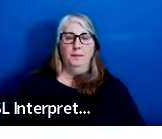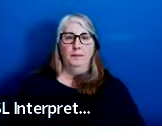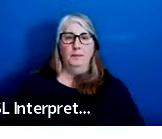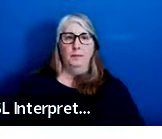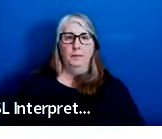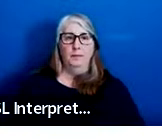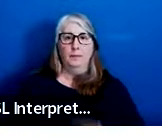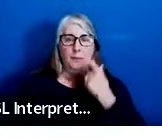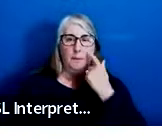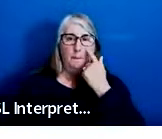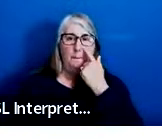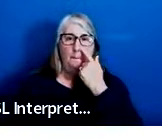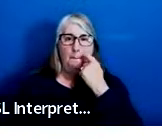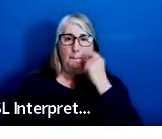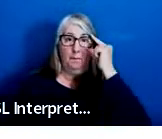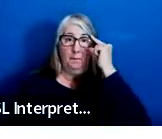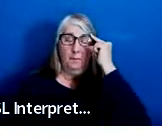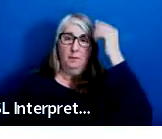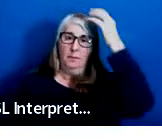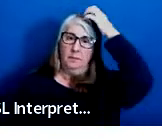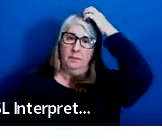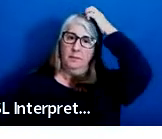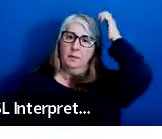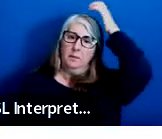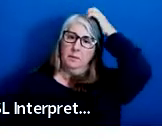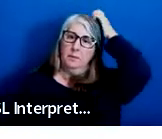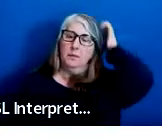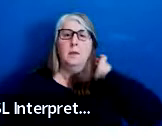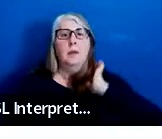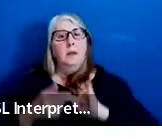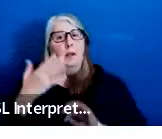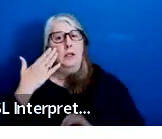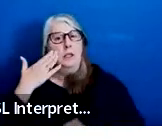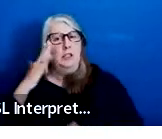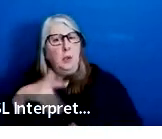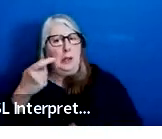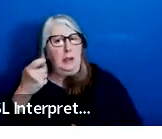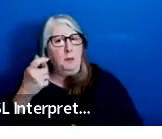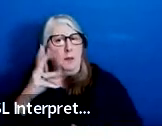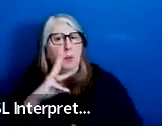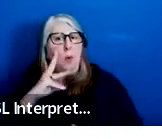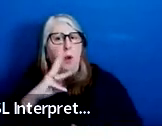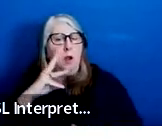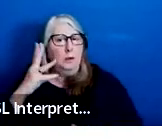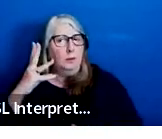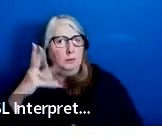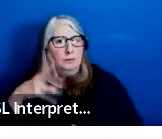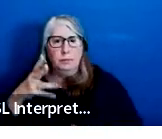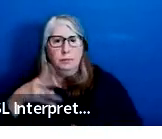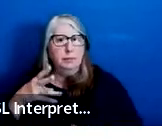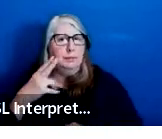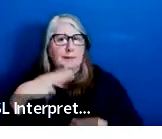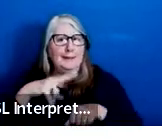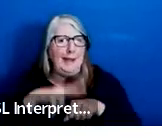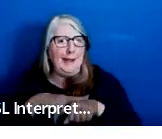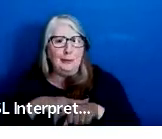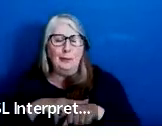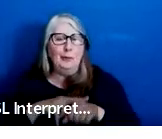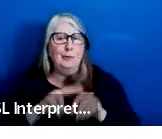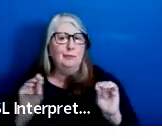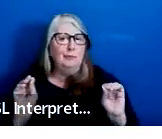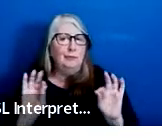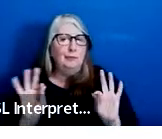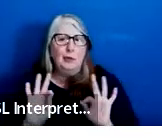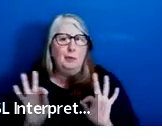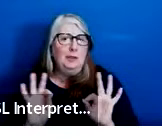Okay. And a small amount of the water going down the drain, it's all natural ingredients anyway. It's not going to really